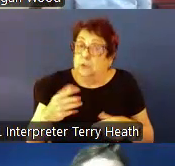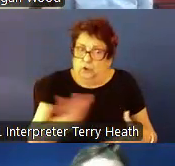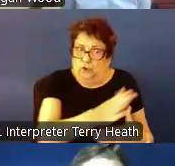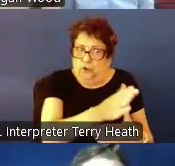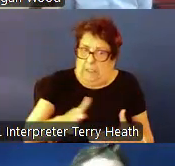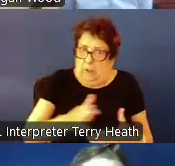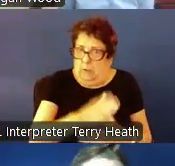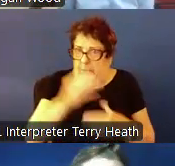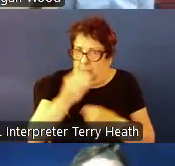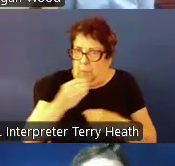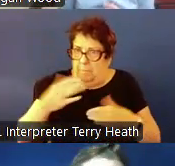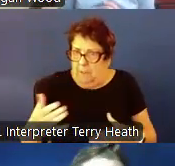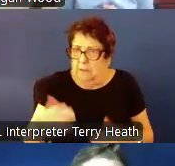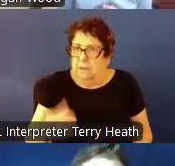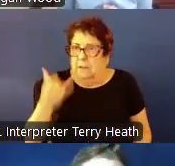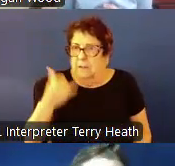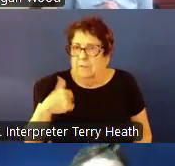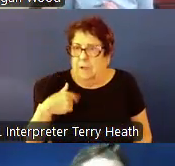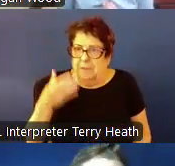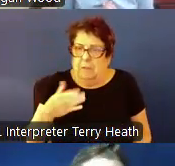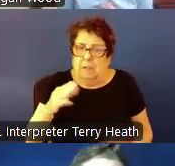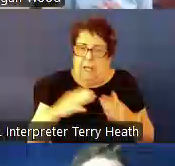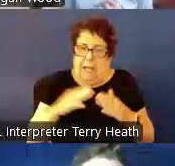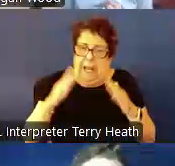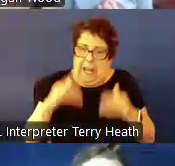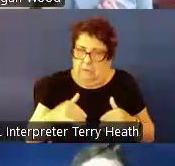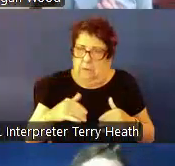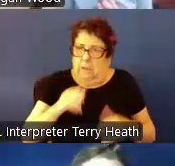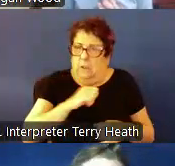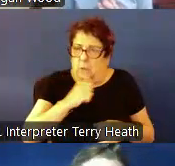need to get someone's Social Security award letter from